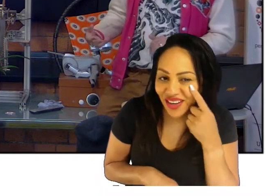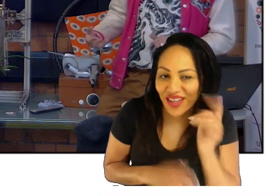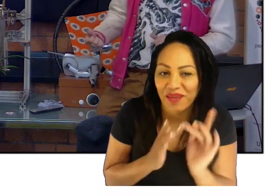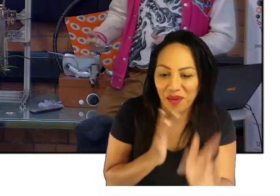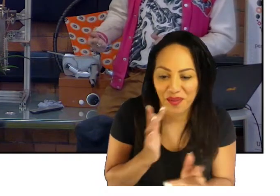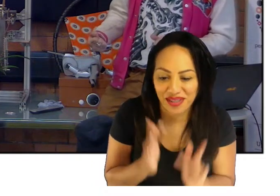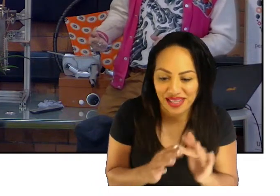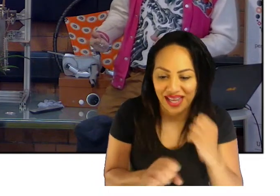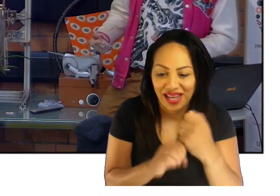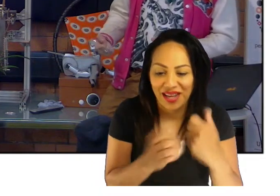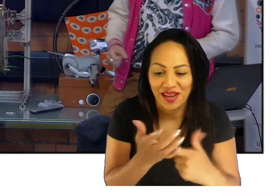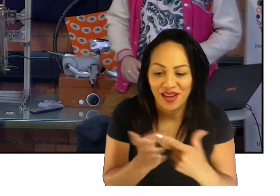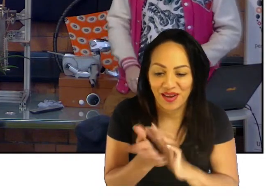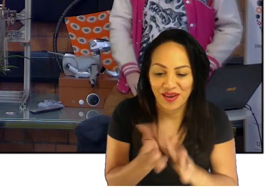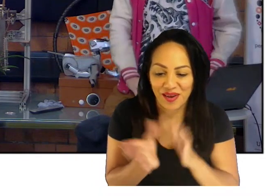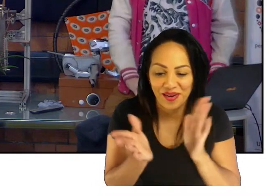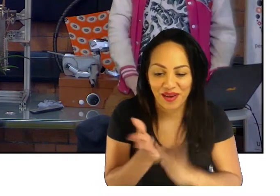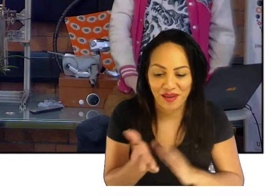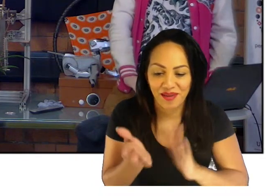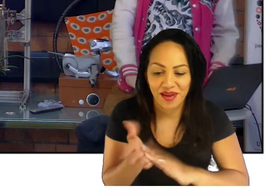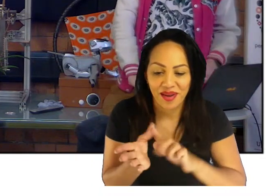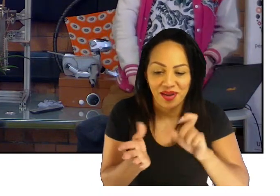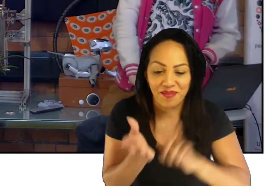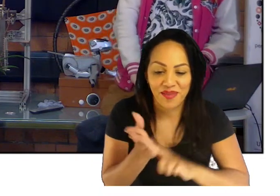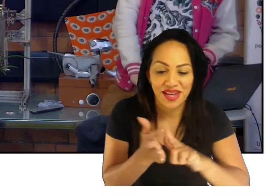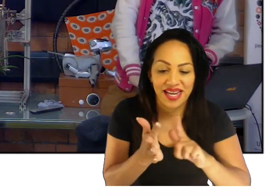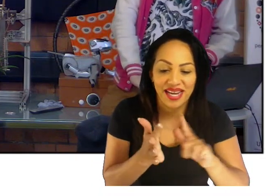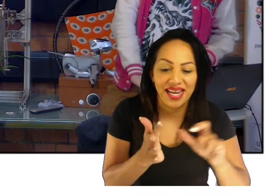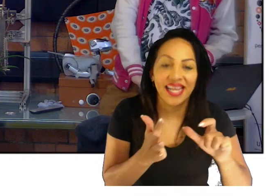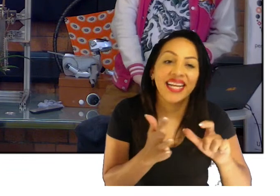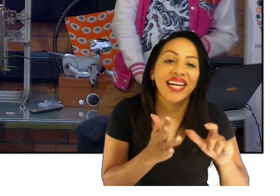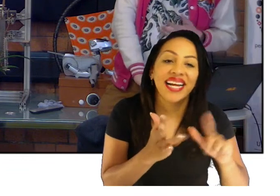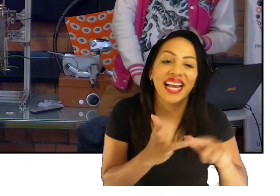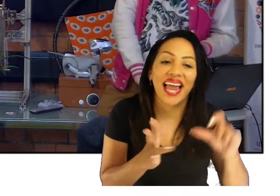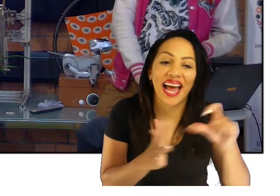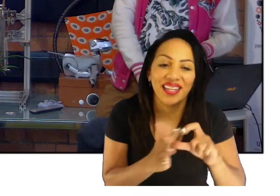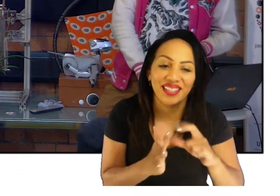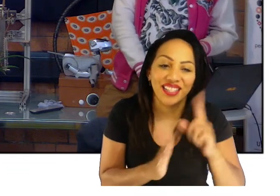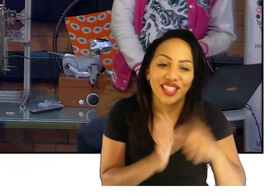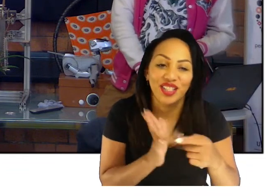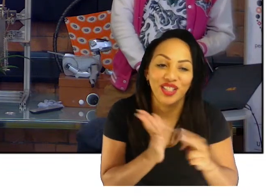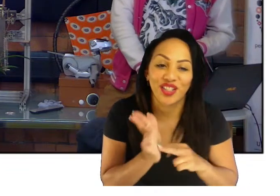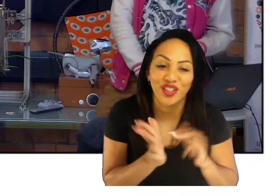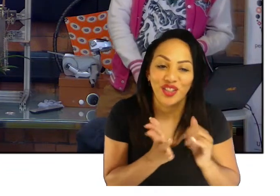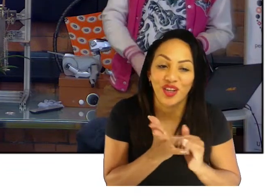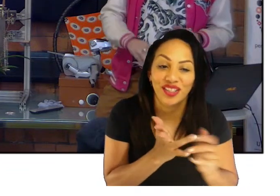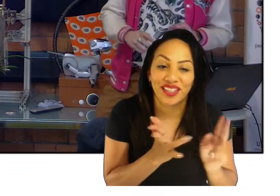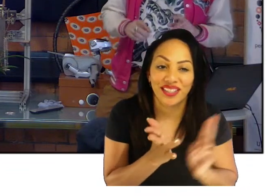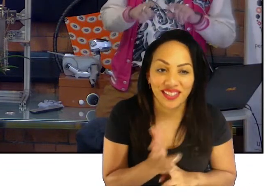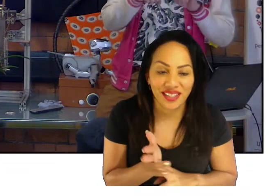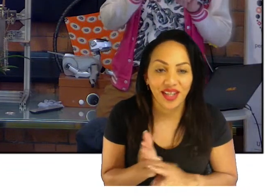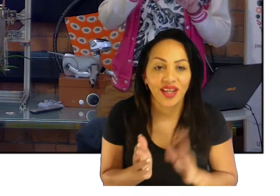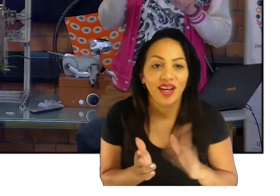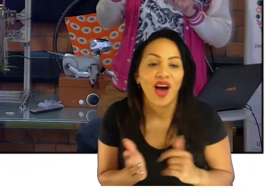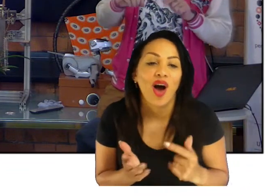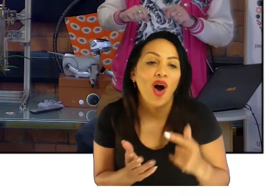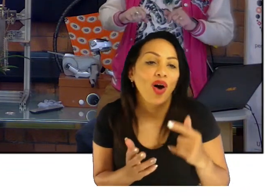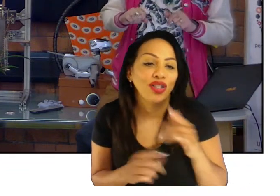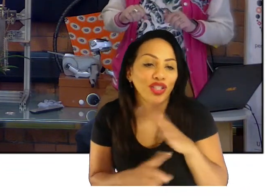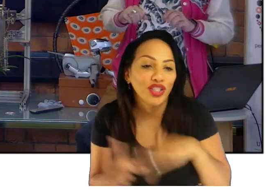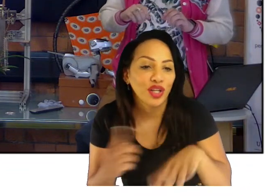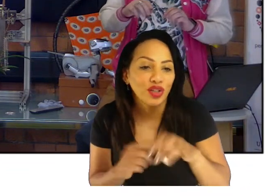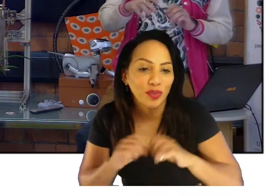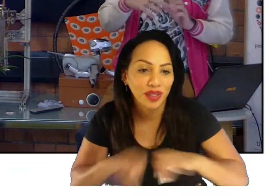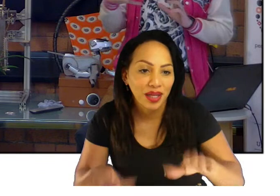grahamacleodjohnson.com. On social media, I'm Mr. G Johnson on Twitter, that's MR.